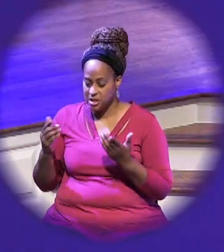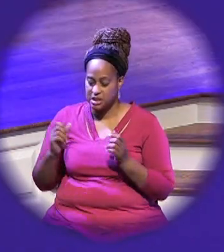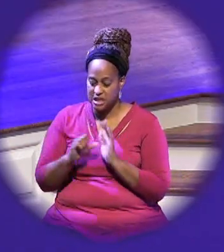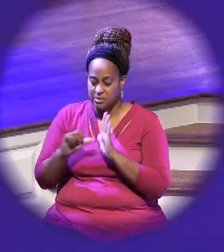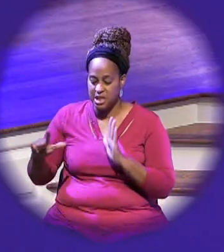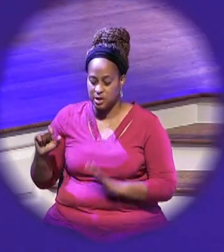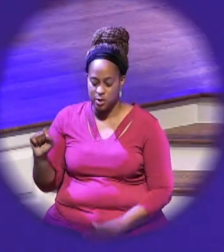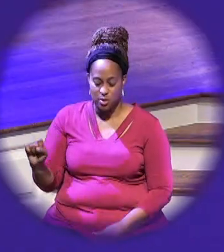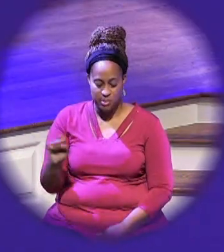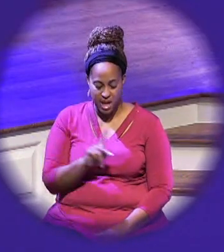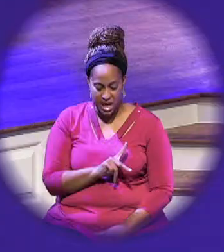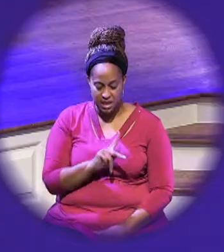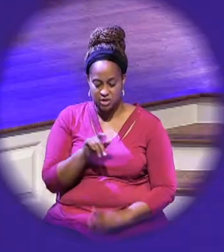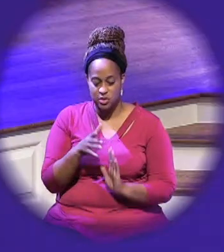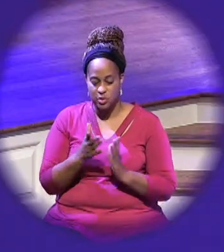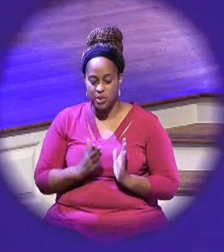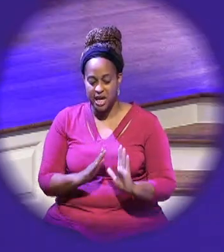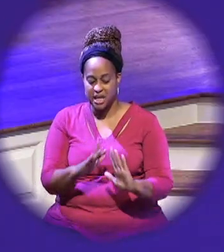back to the way